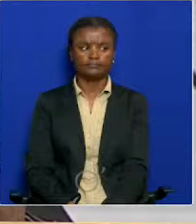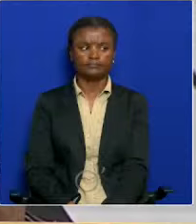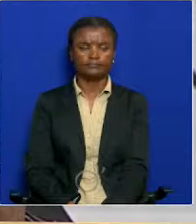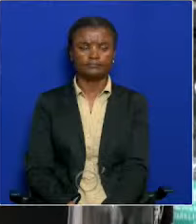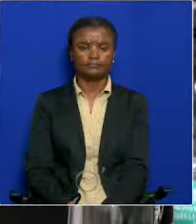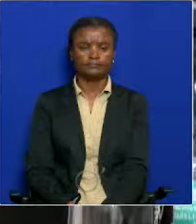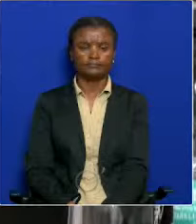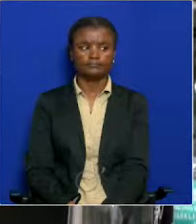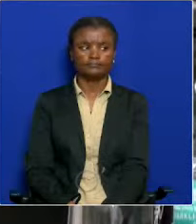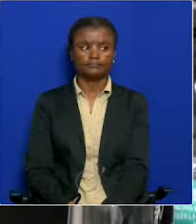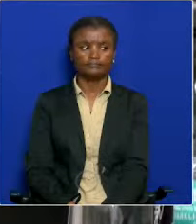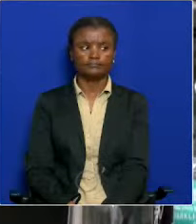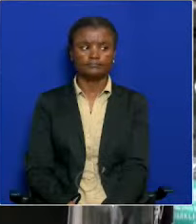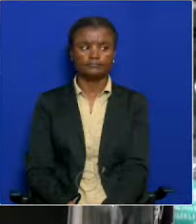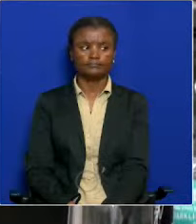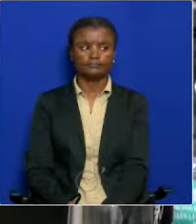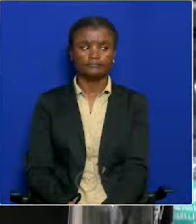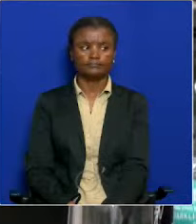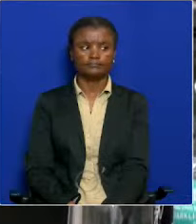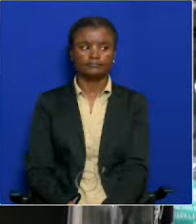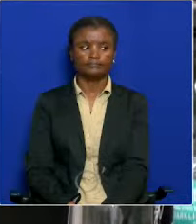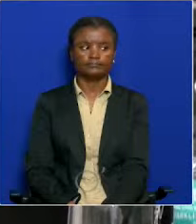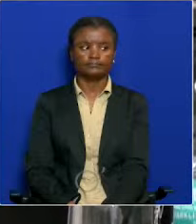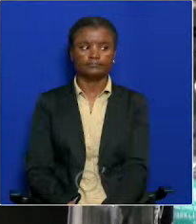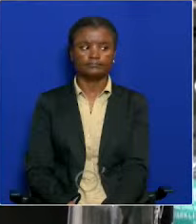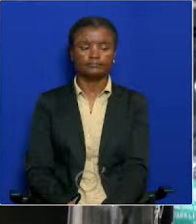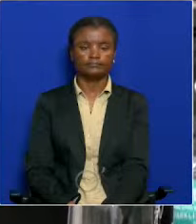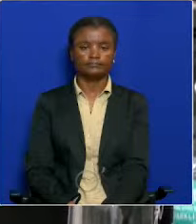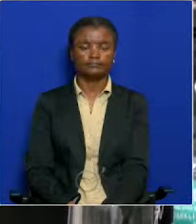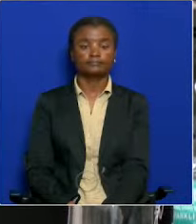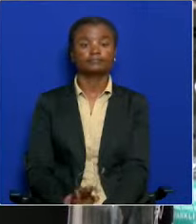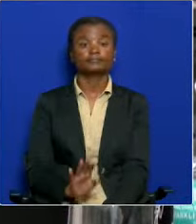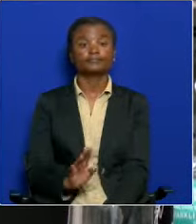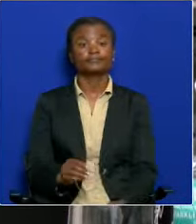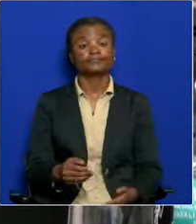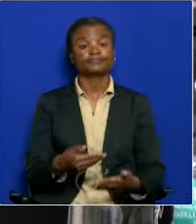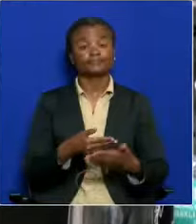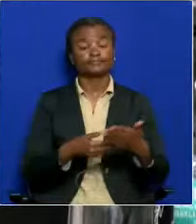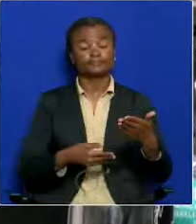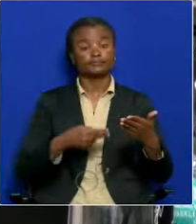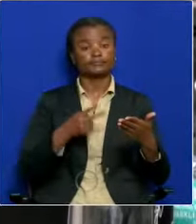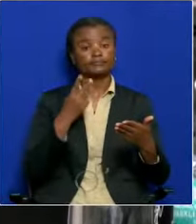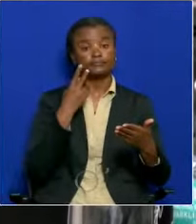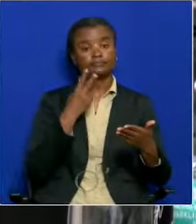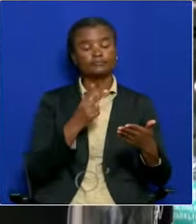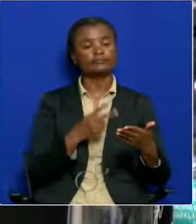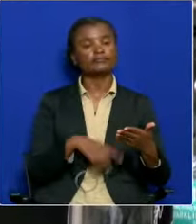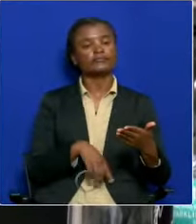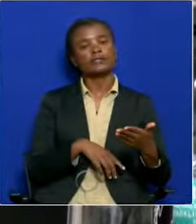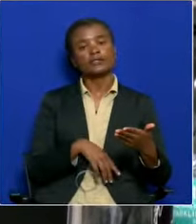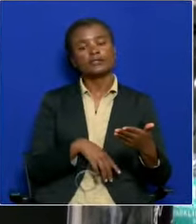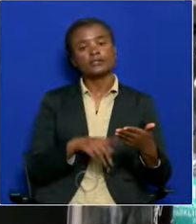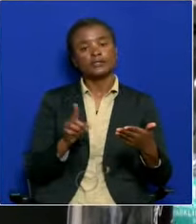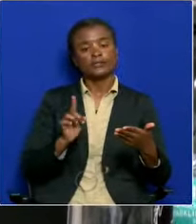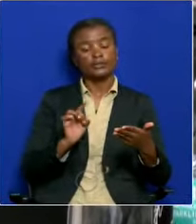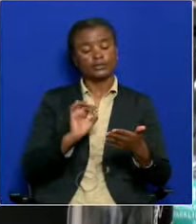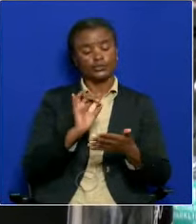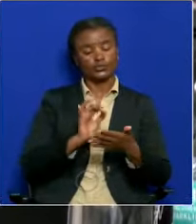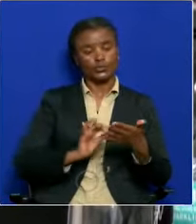And there you'll see, this is a story related to General Musikiri